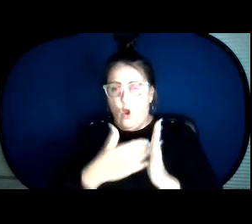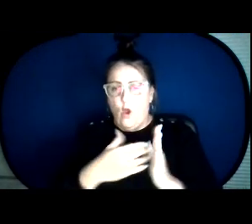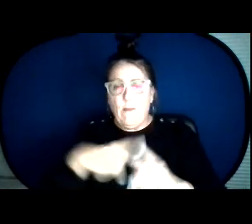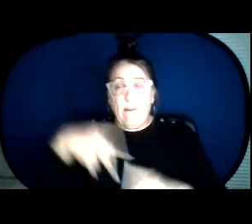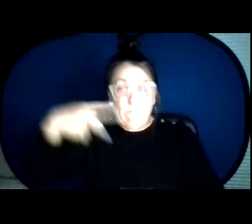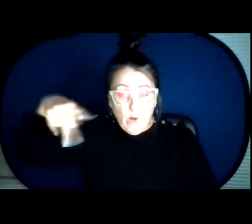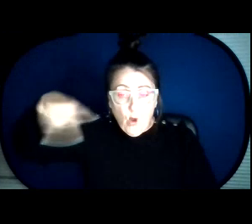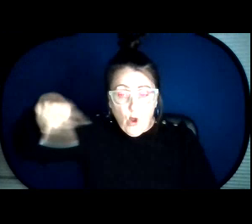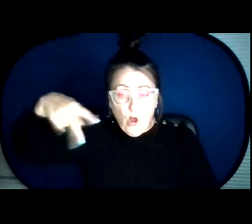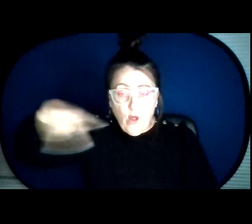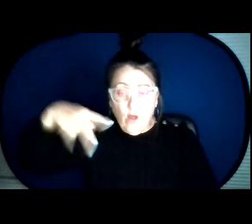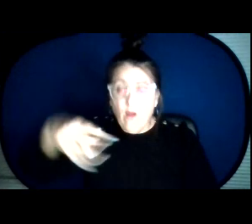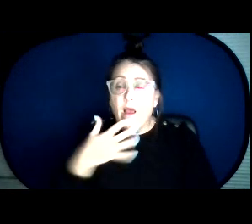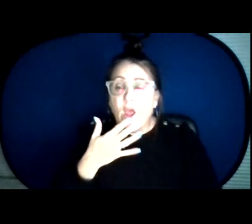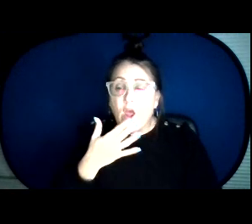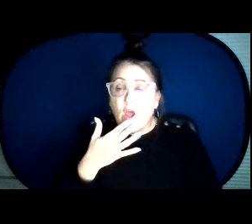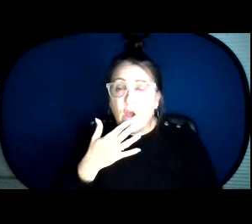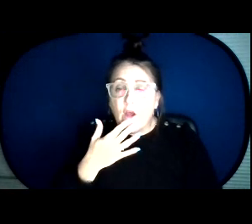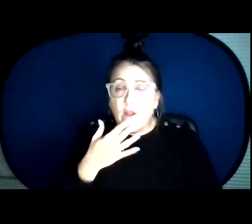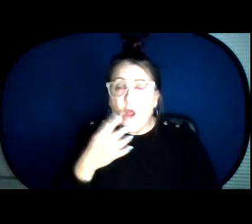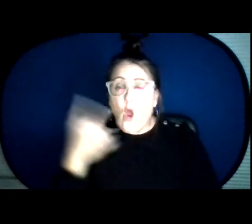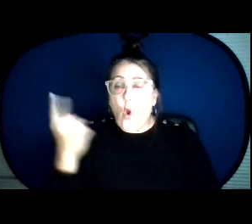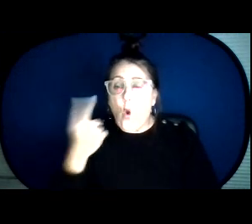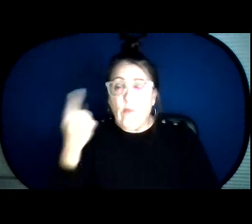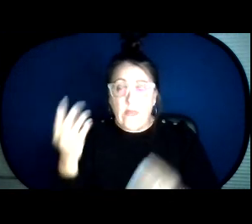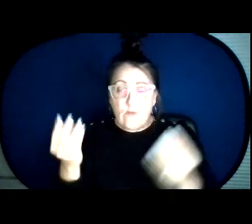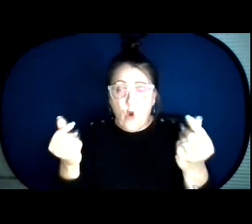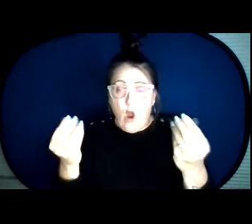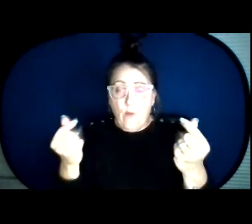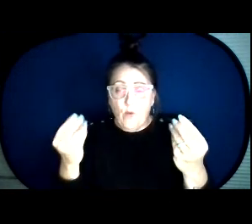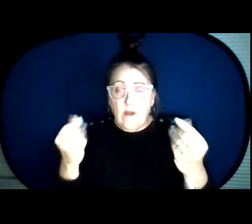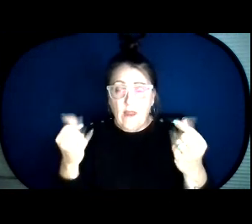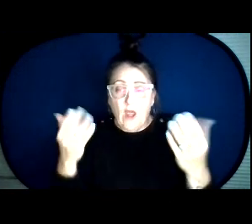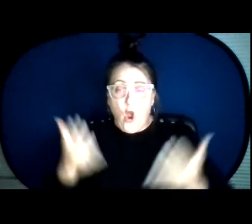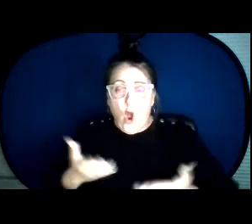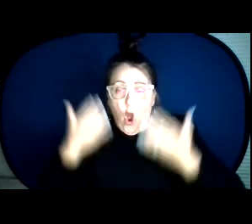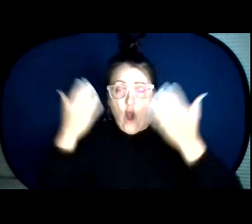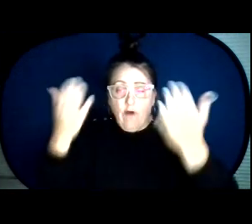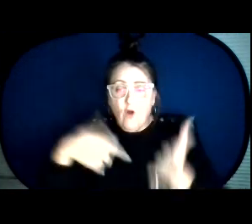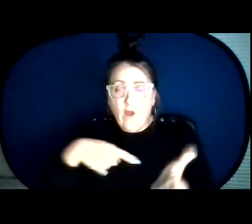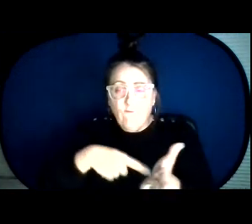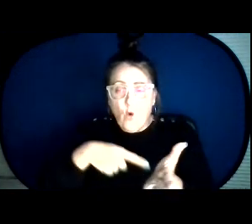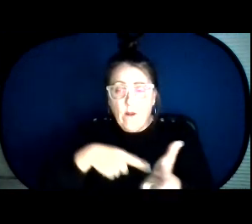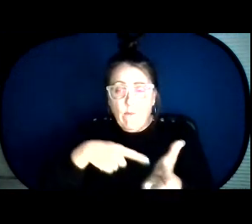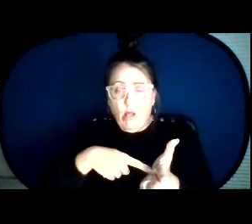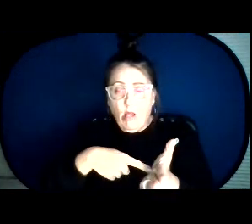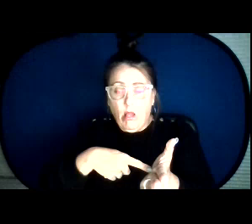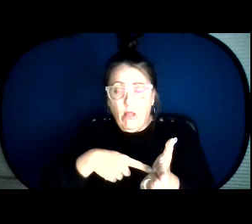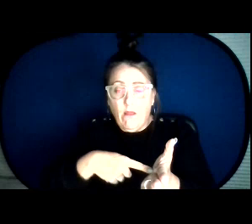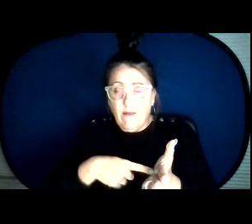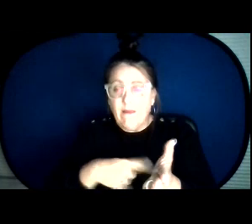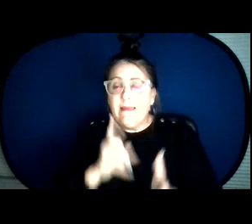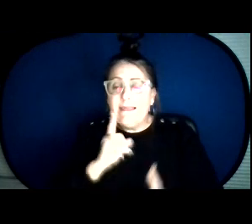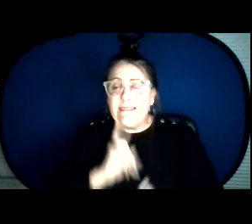area, which represents the only properties in the corridor that are offered at affordable prices, and that is single-family